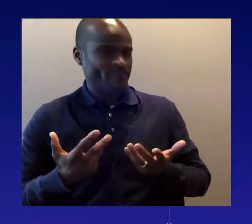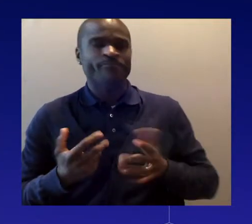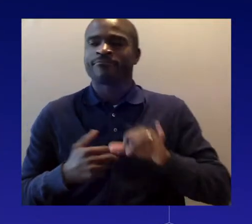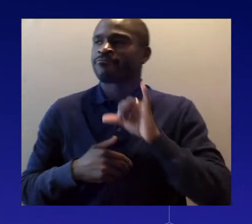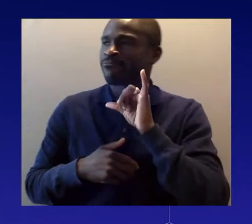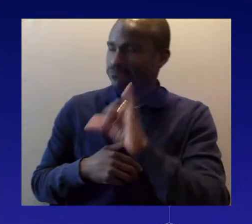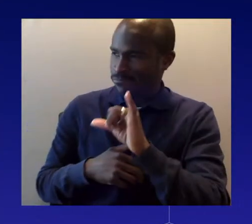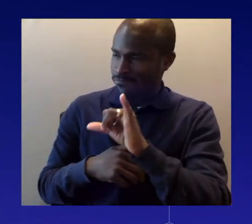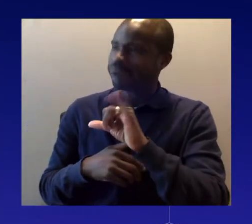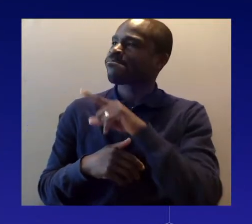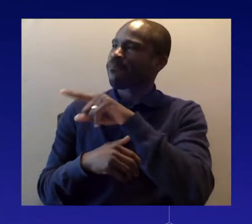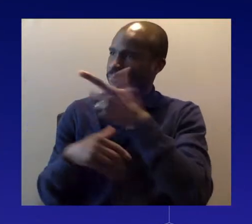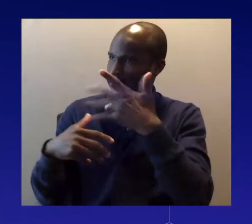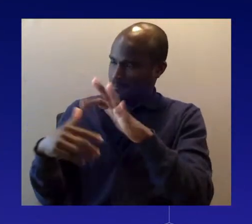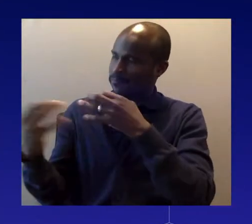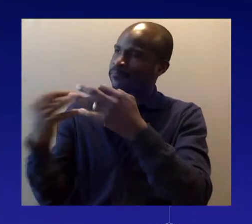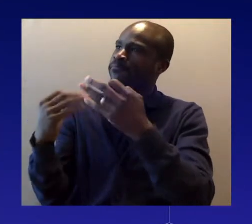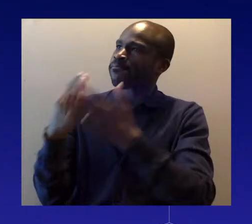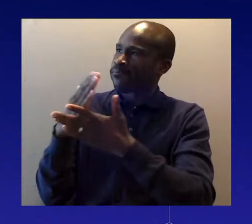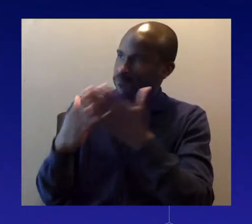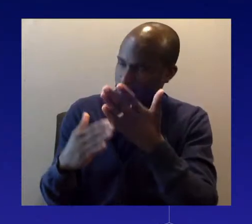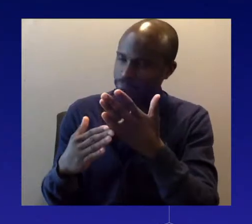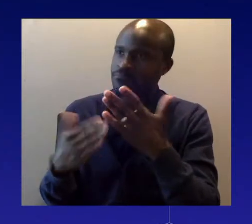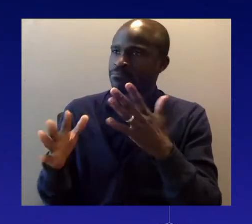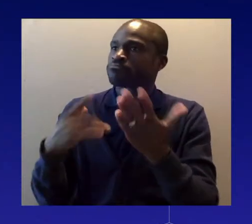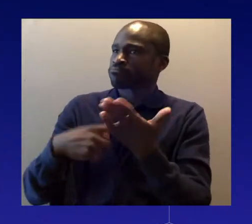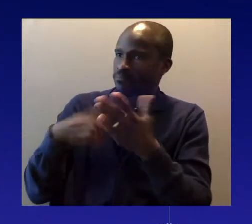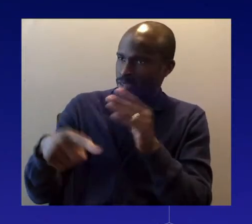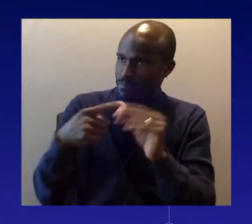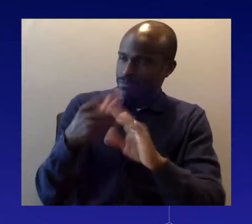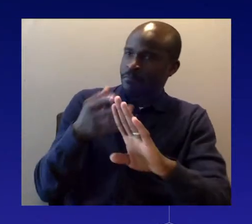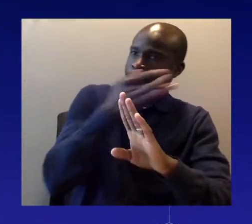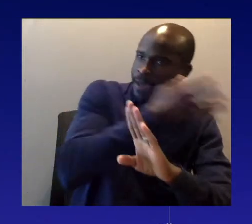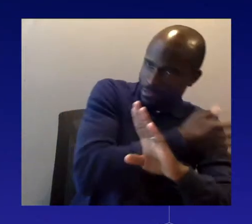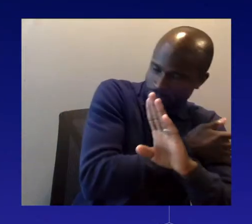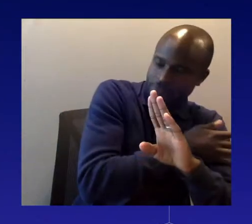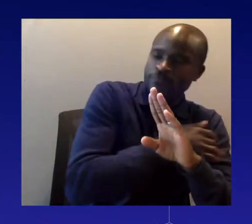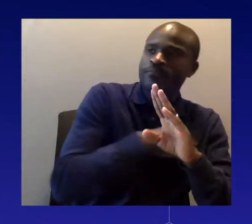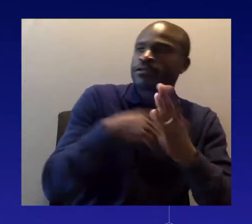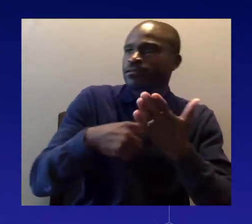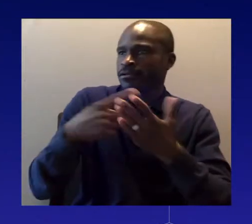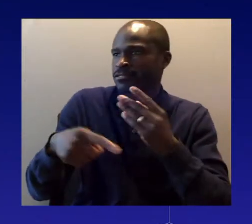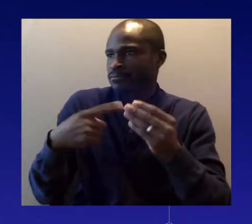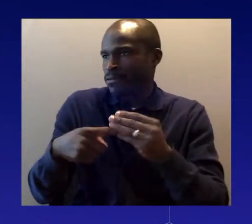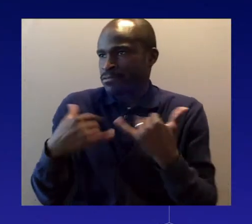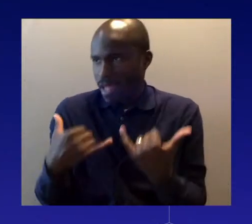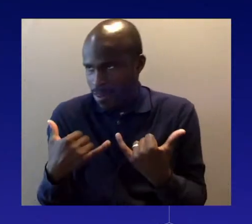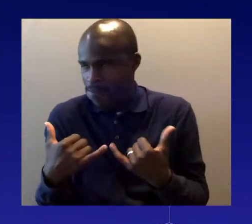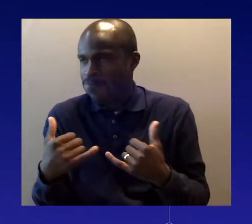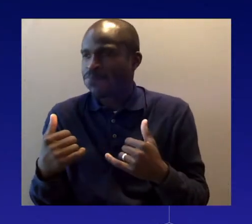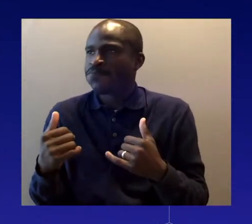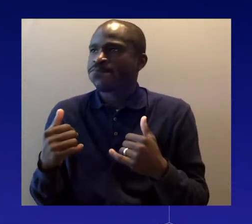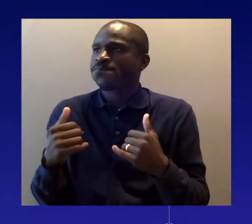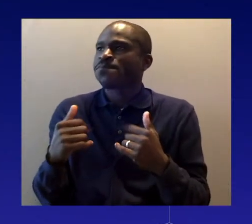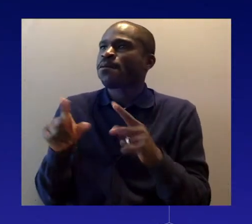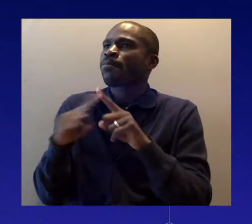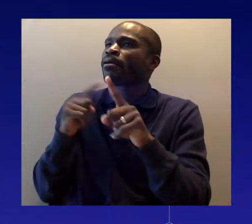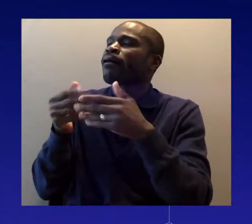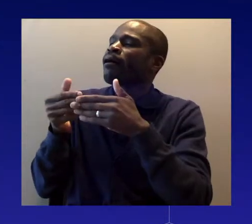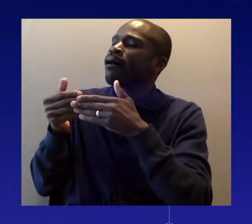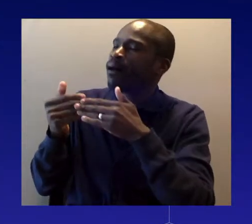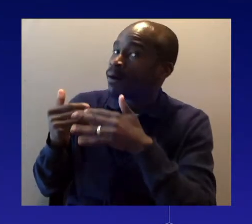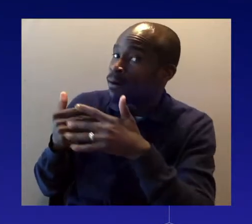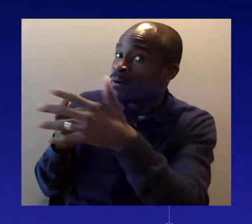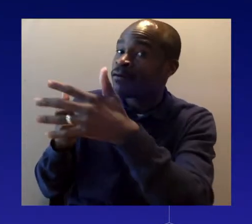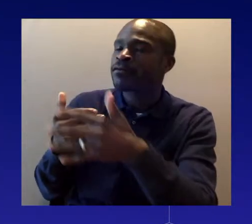the past, we've talked about the present. When we think about the future in terms of research innovation for health equity, what do the next 5 or 10